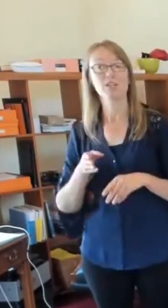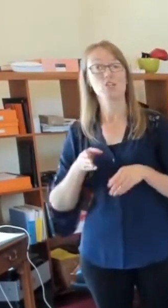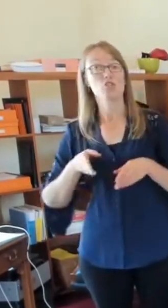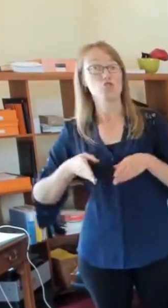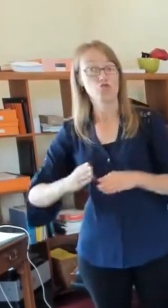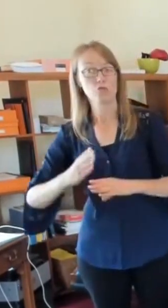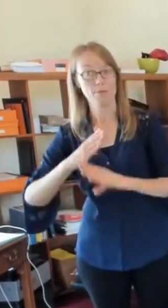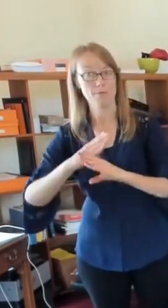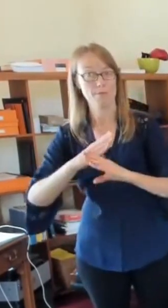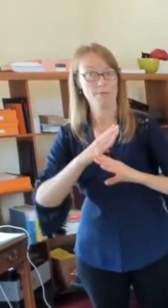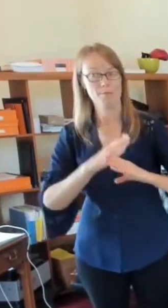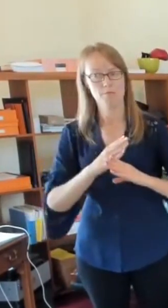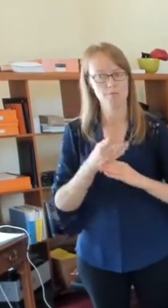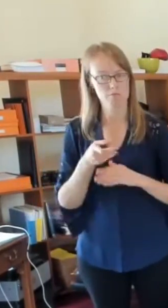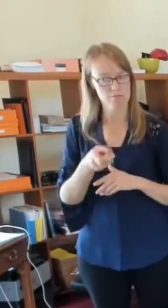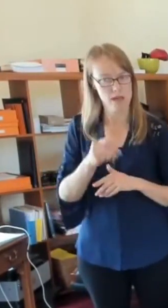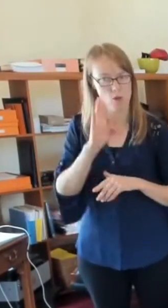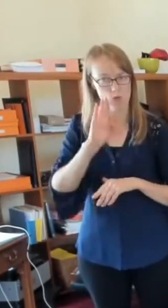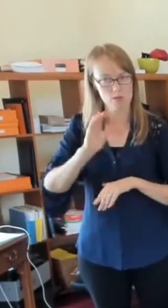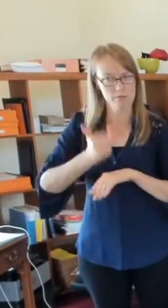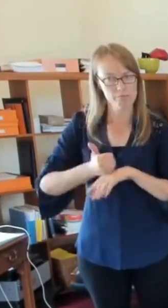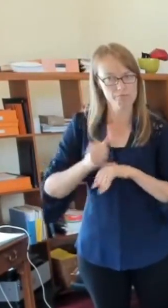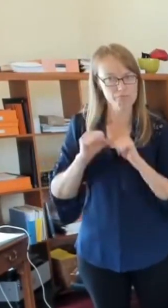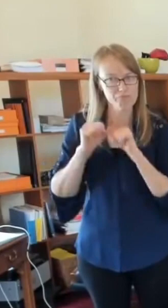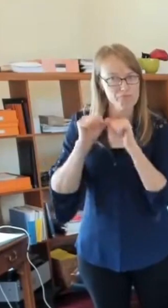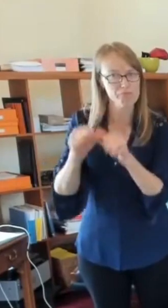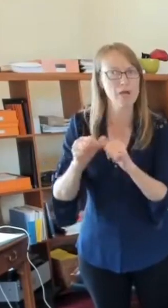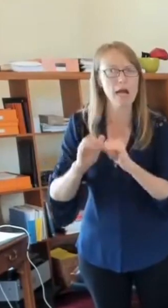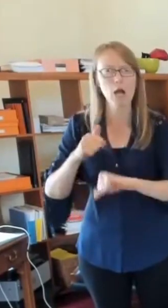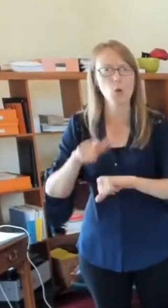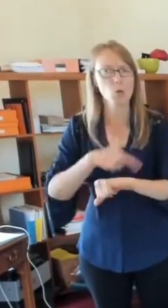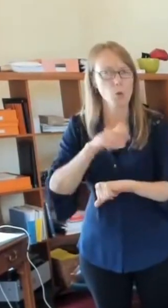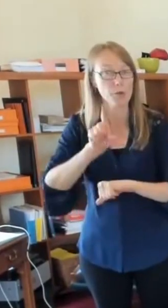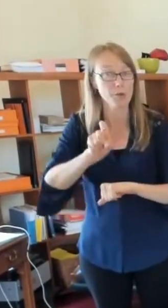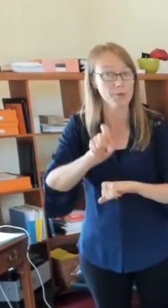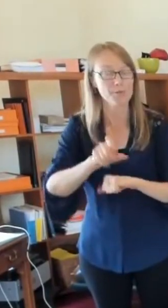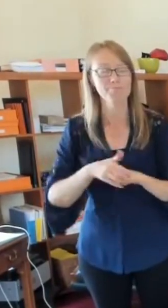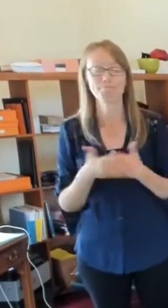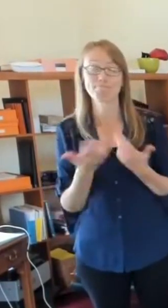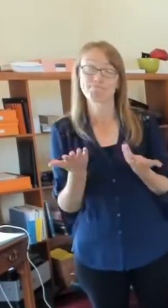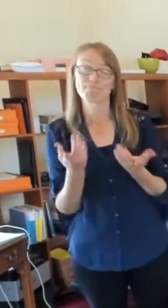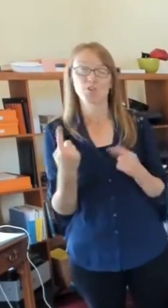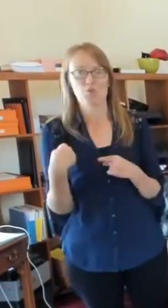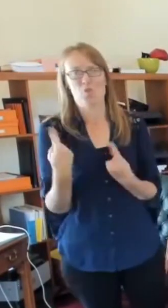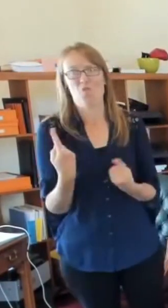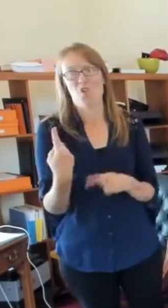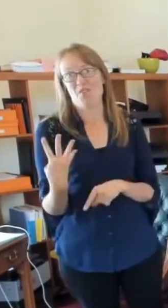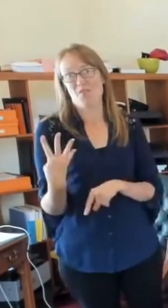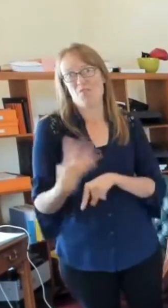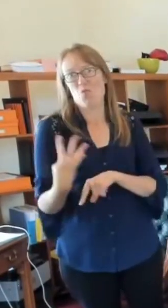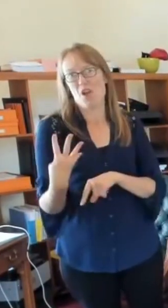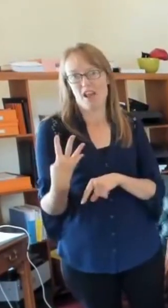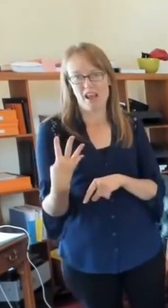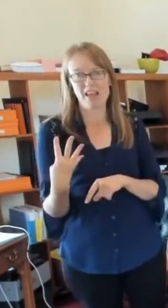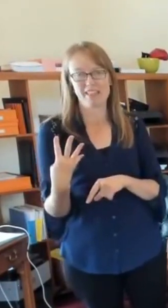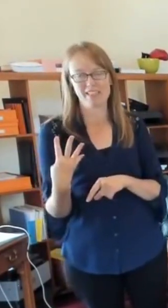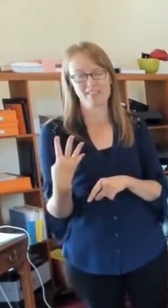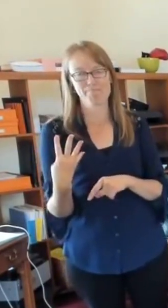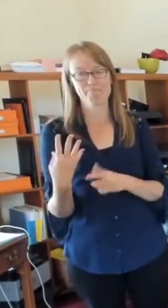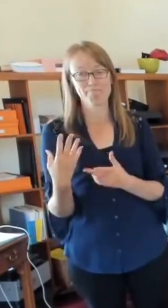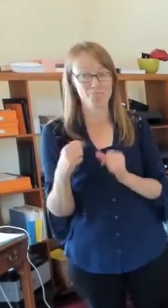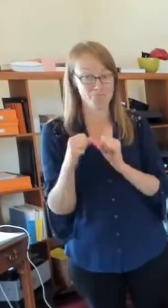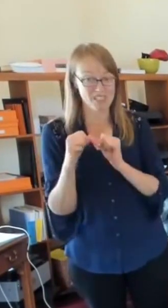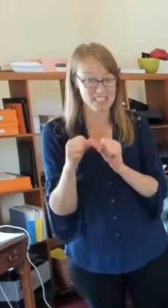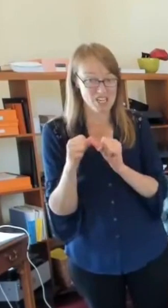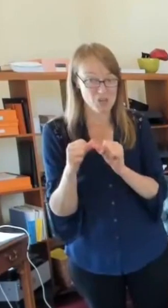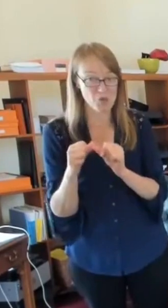for 4 days, I guess. We put them in last Thursday afternoon. So a while longer. I